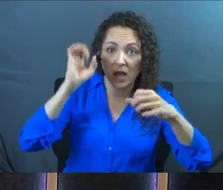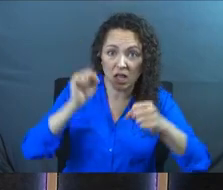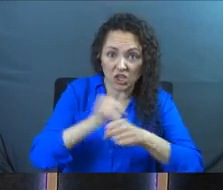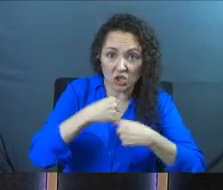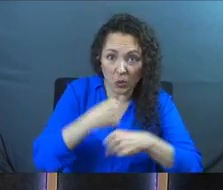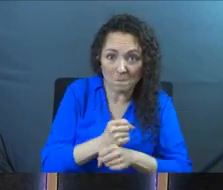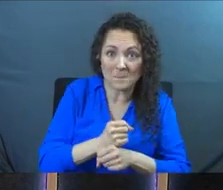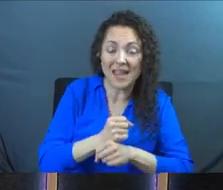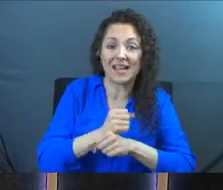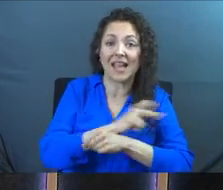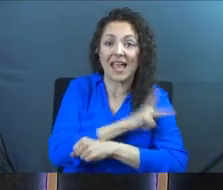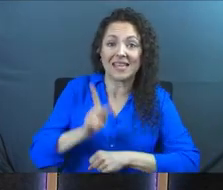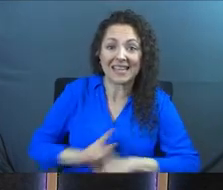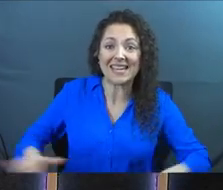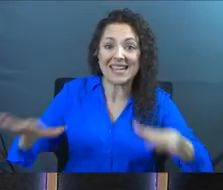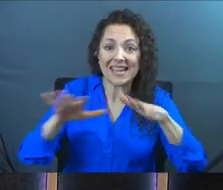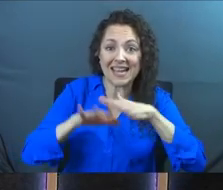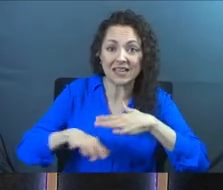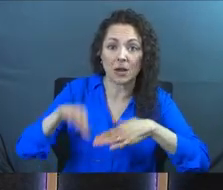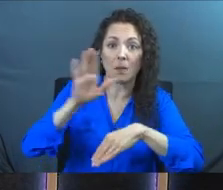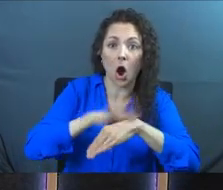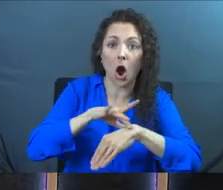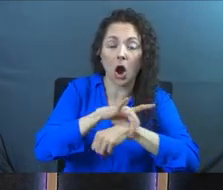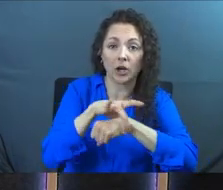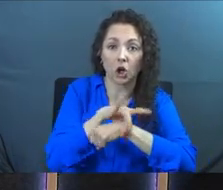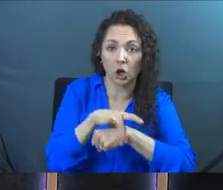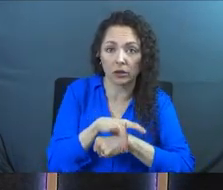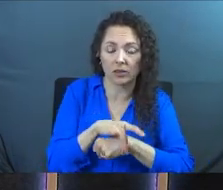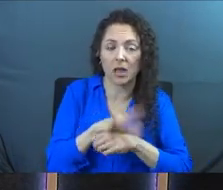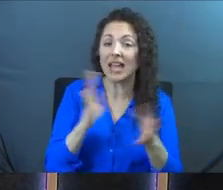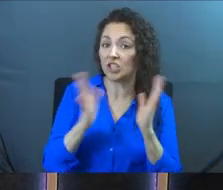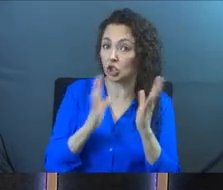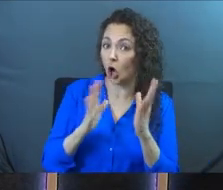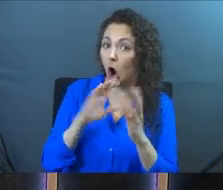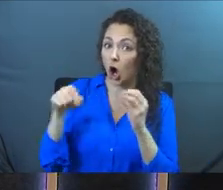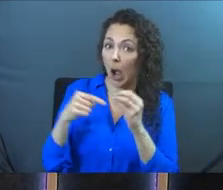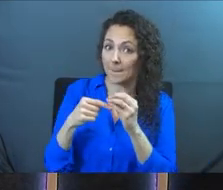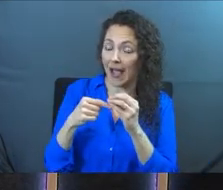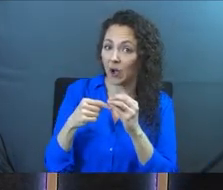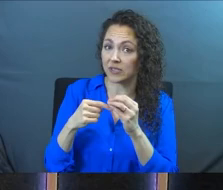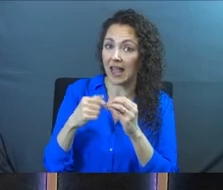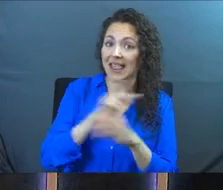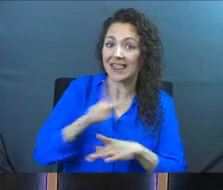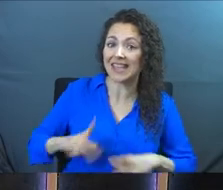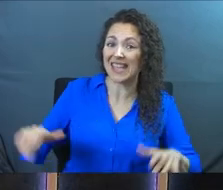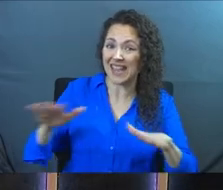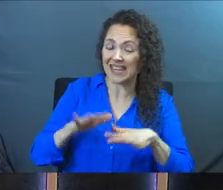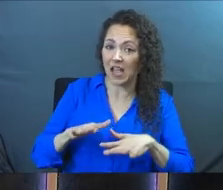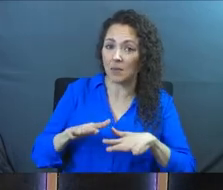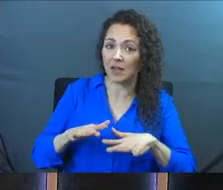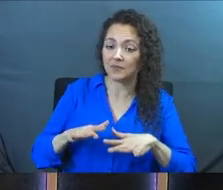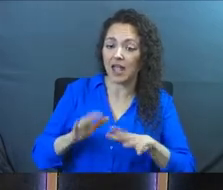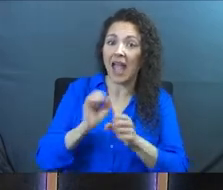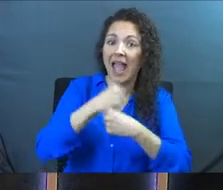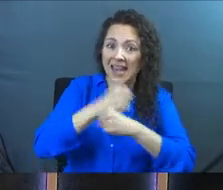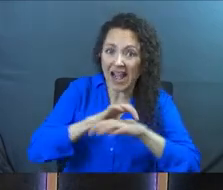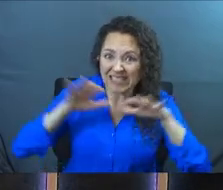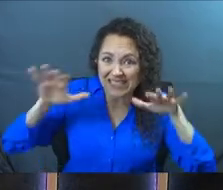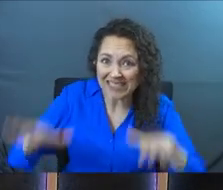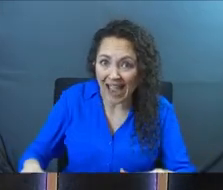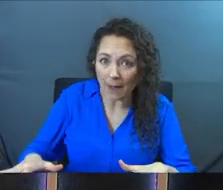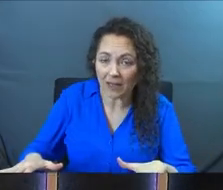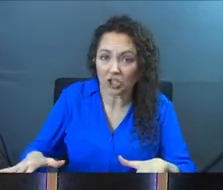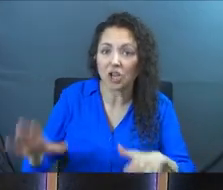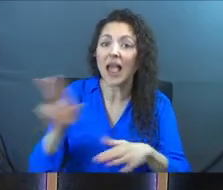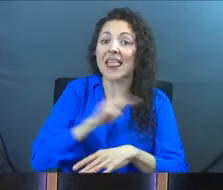he came here to this earth. So Jesus came to talk about the kingdom of God. He came to establish that kingdom. But we need to